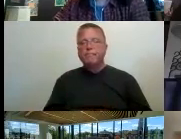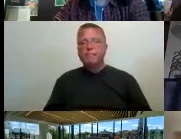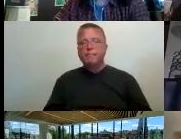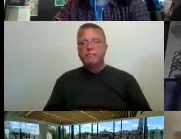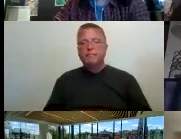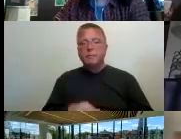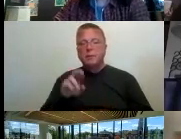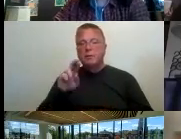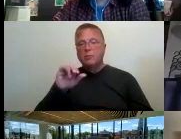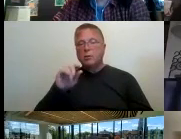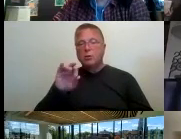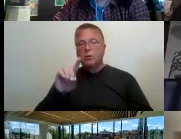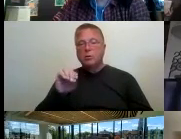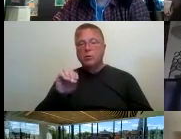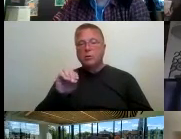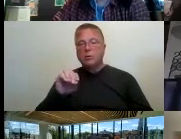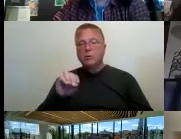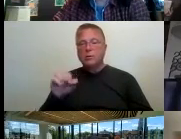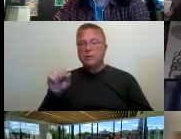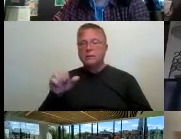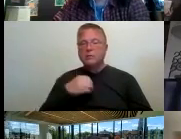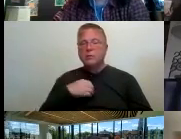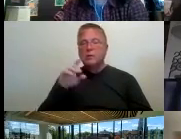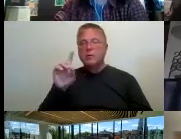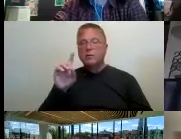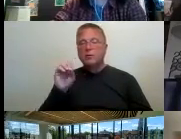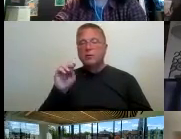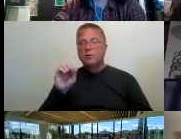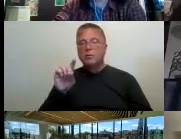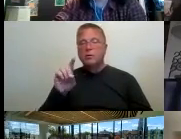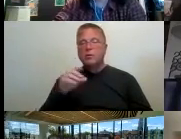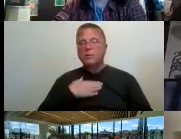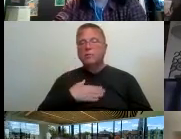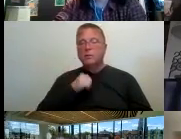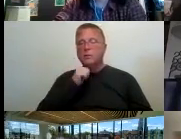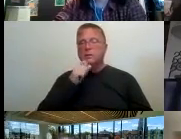Ricardo? Yeah, we have Donald. Donald, please unmute yourself.